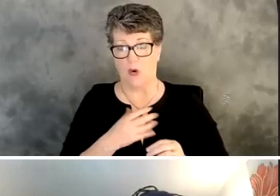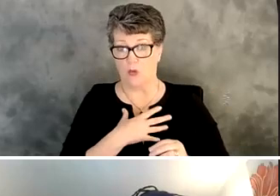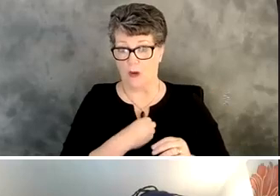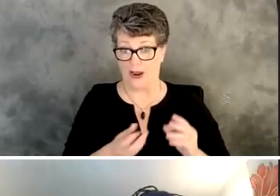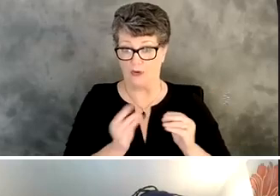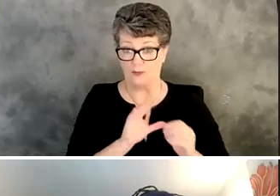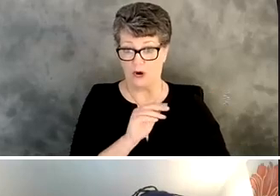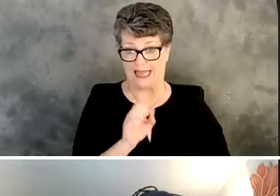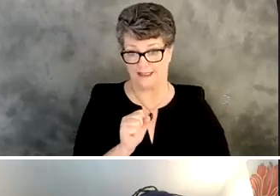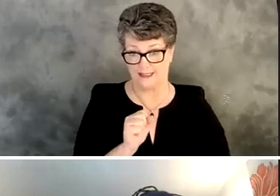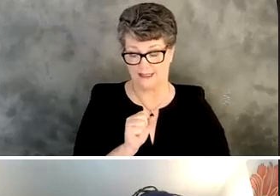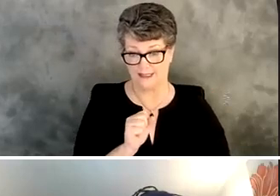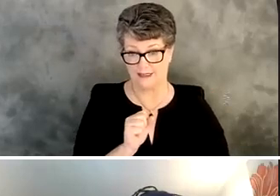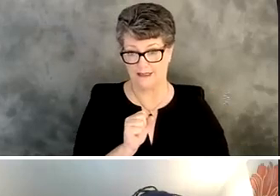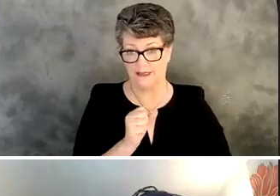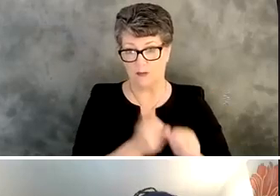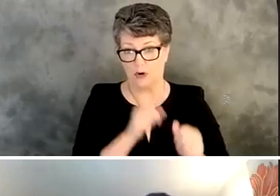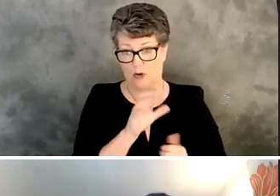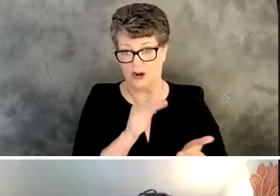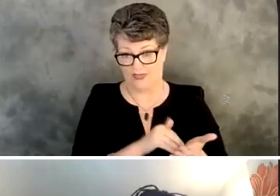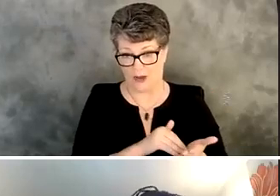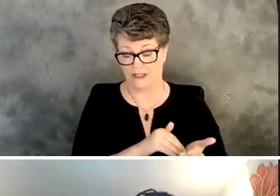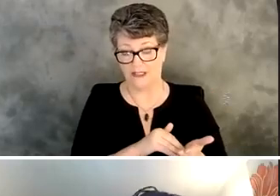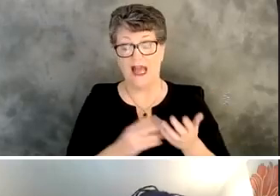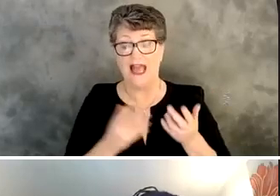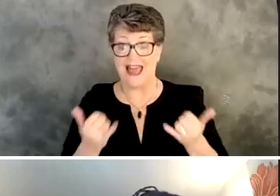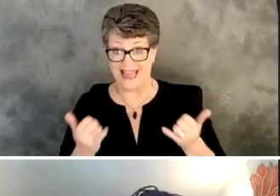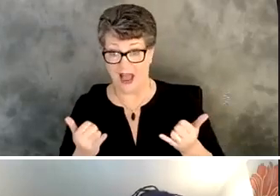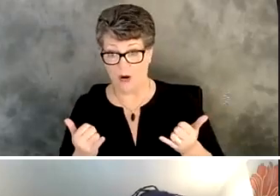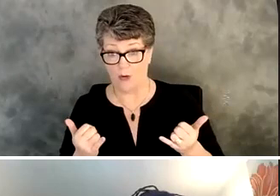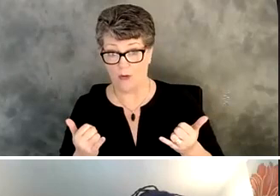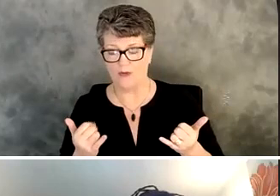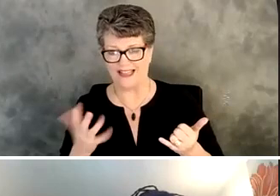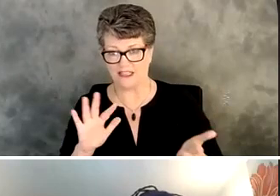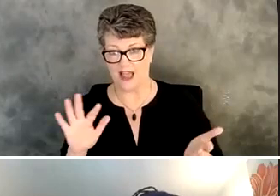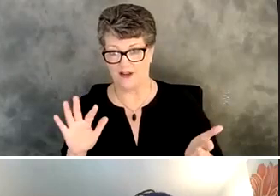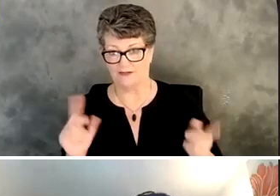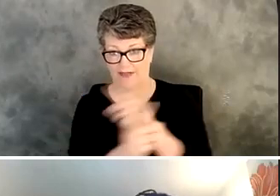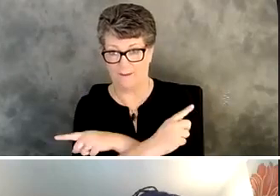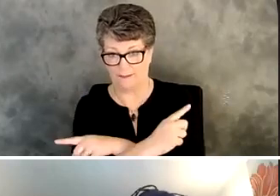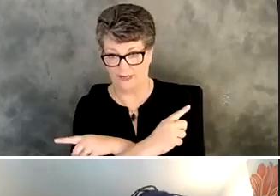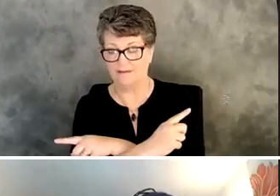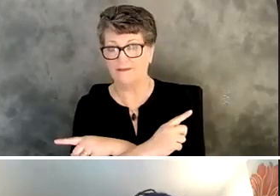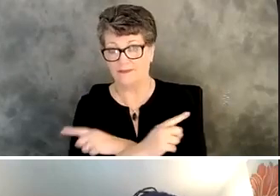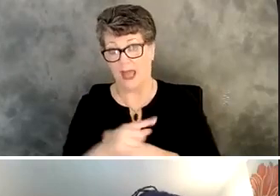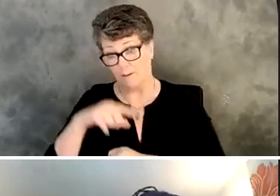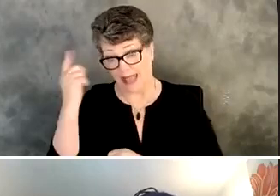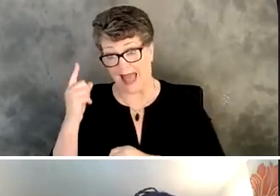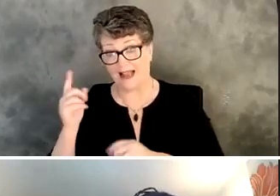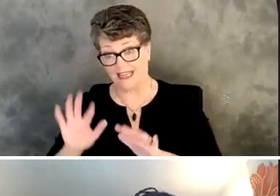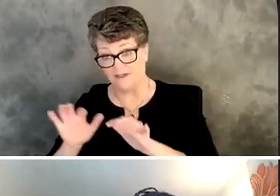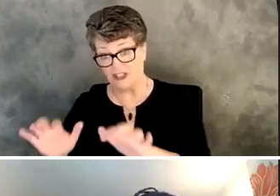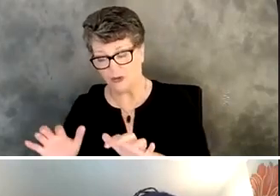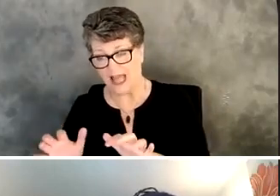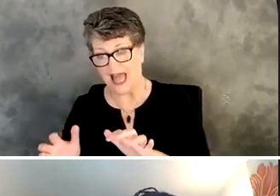cases per 100,000. And now that is kind of flipped. So Black individuals have a higher